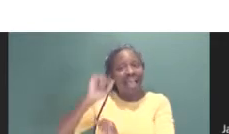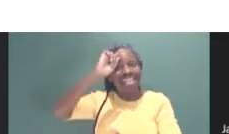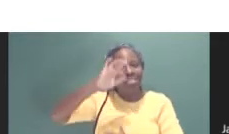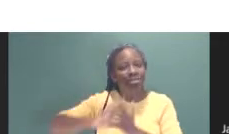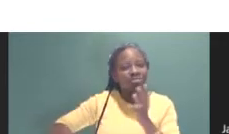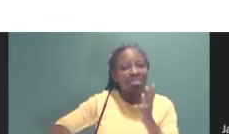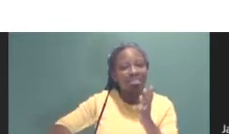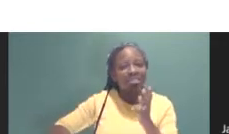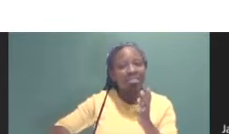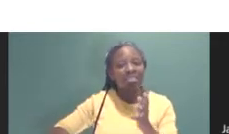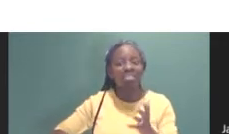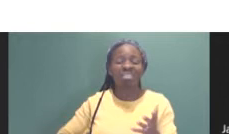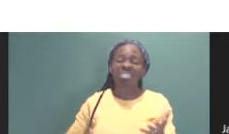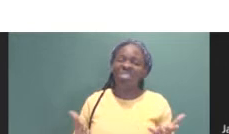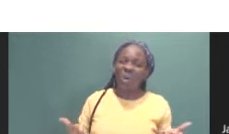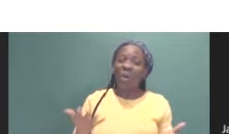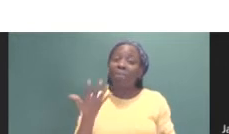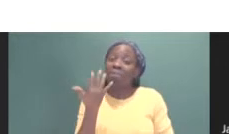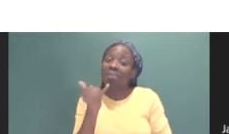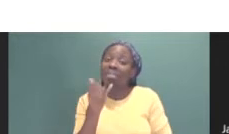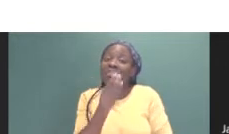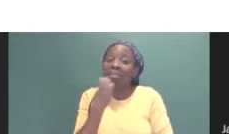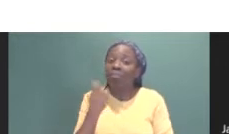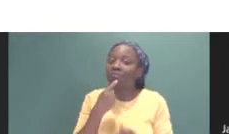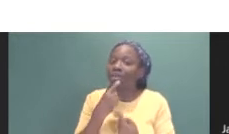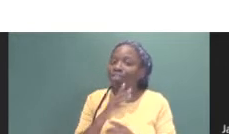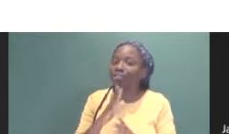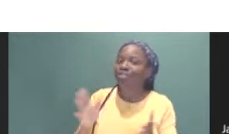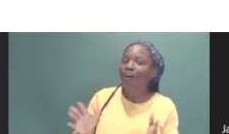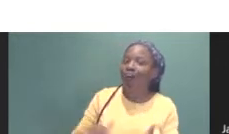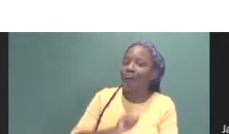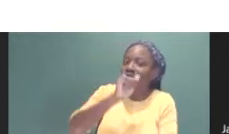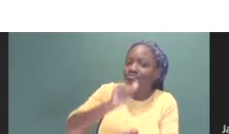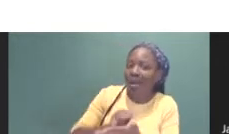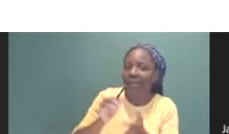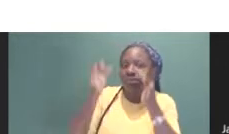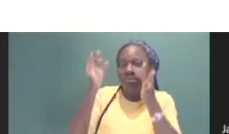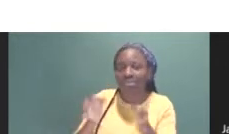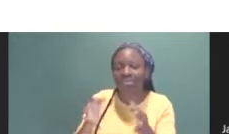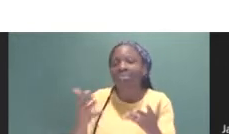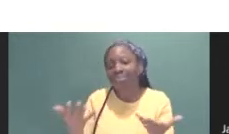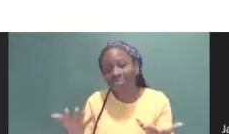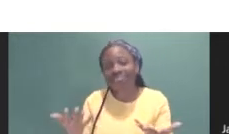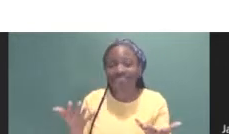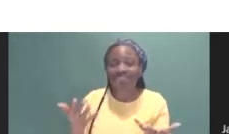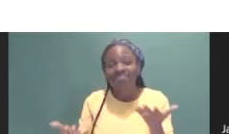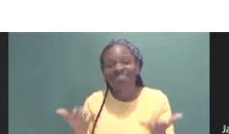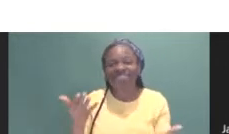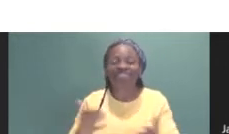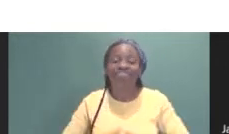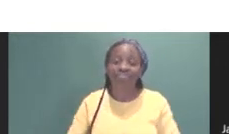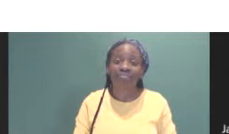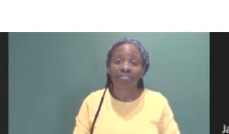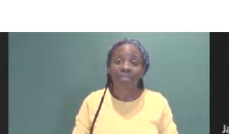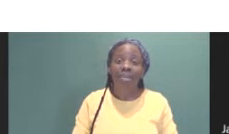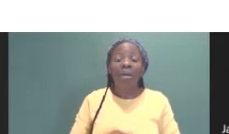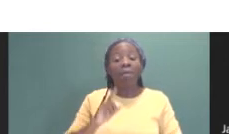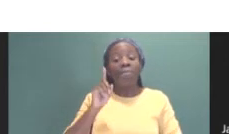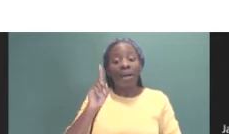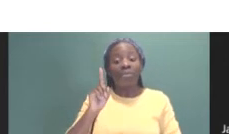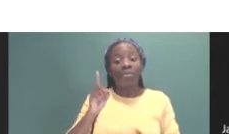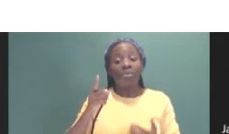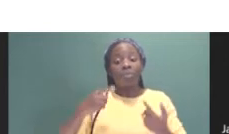So there could have been some inaccuracies or limitations to recall during that. But what we found